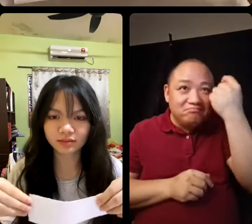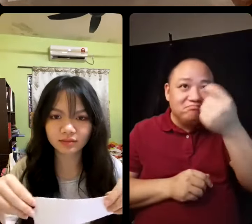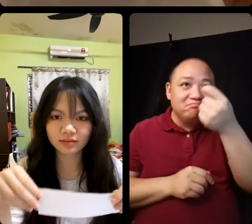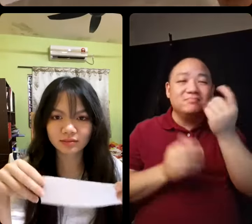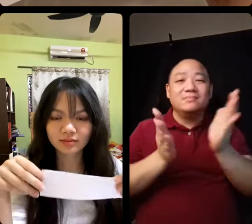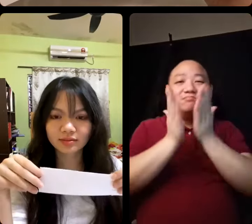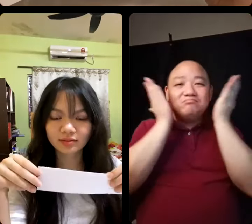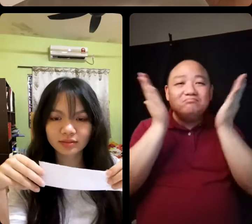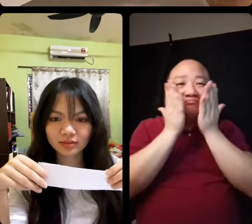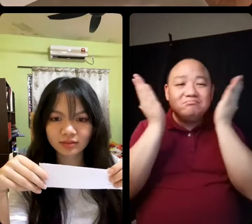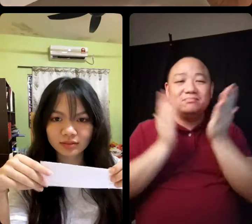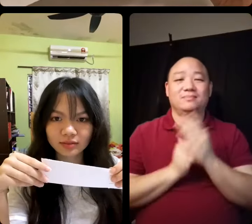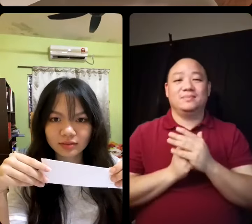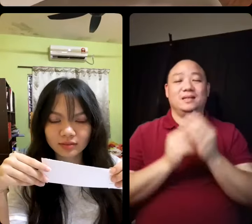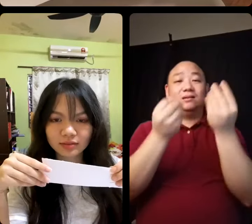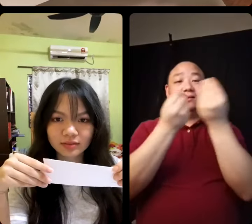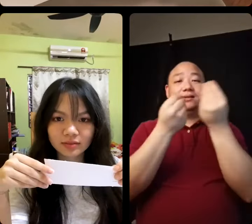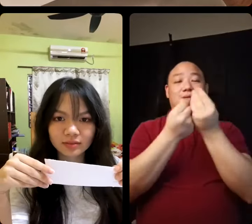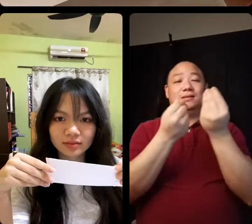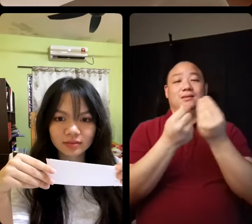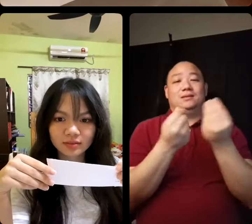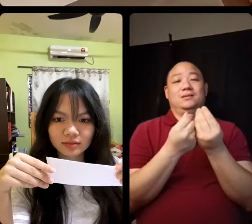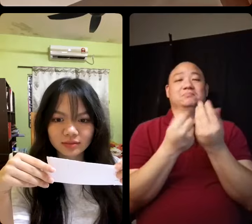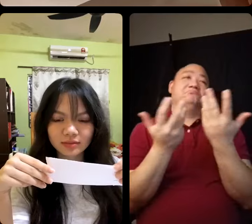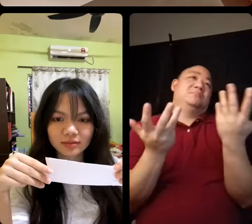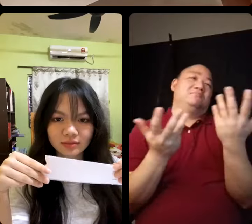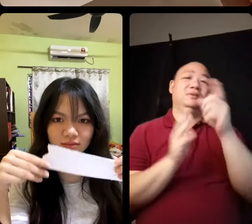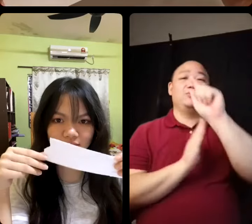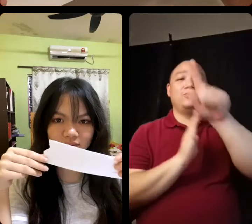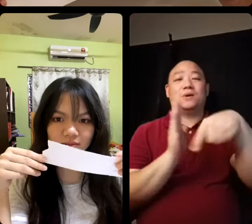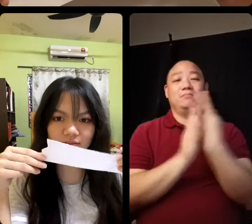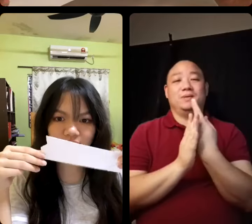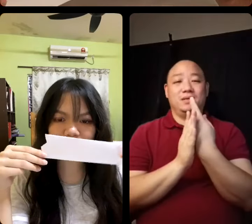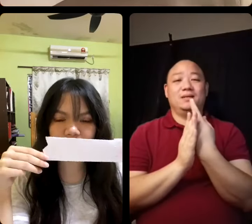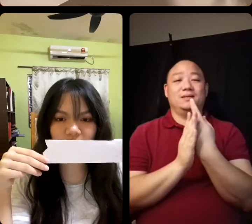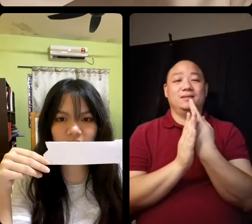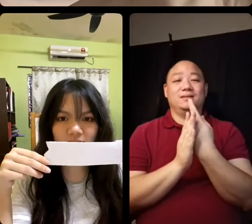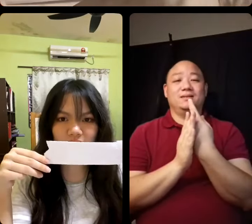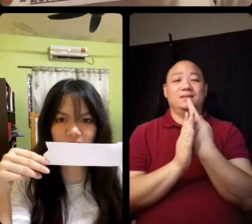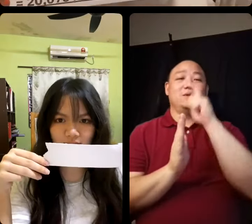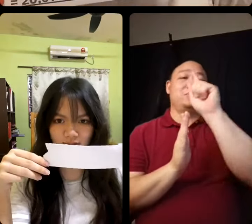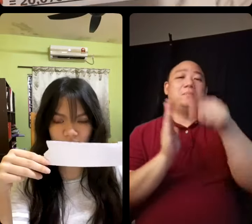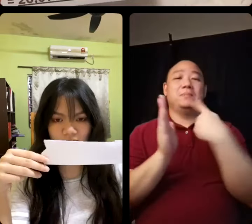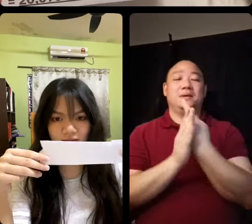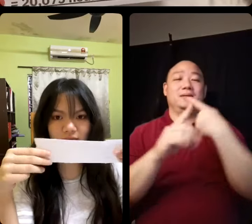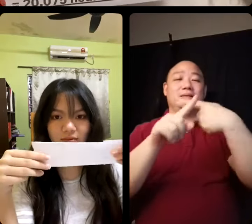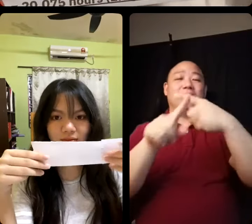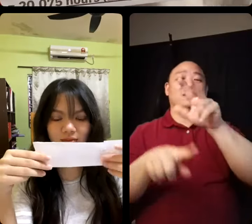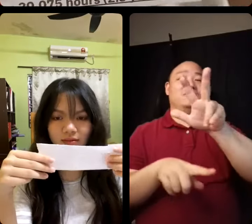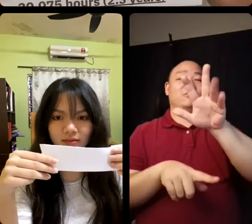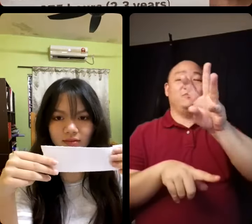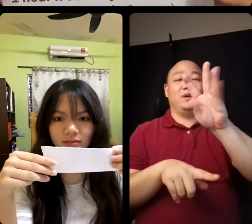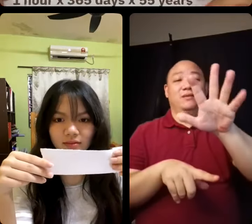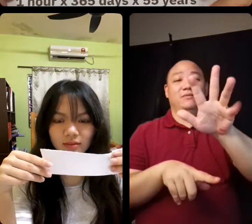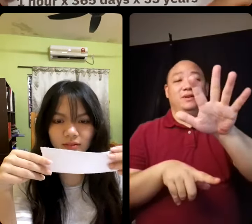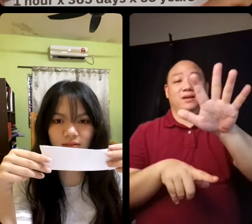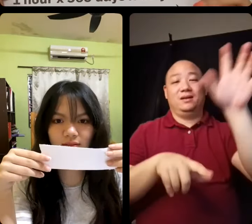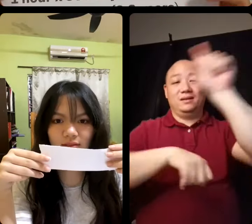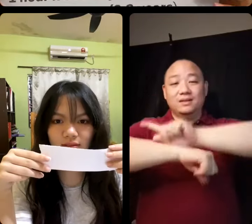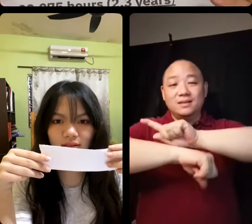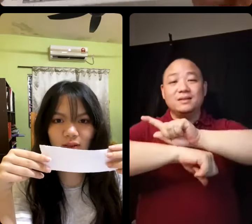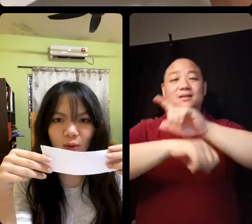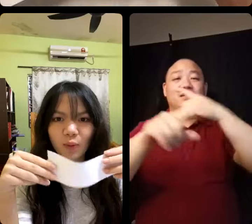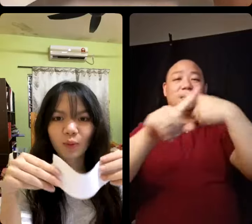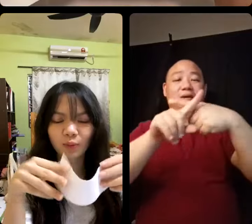kira, we are going to spend exact 2.3 years together just to groom, mandi, semua tu.